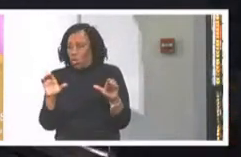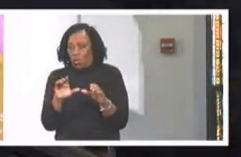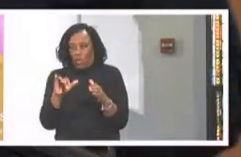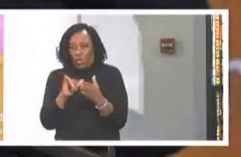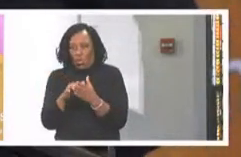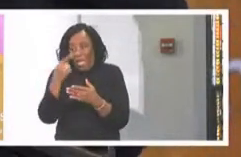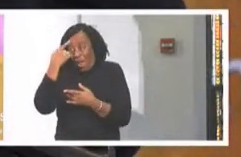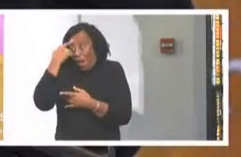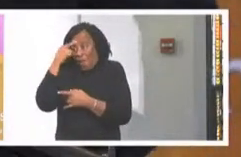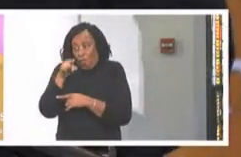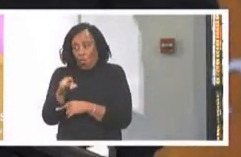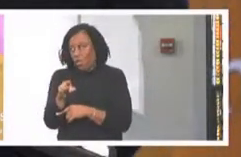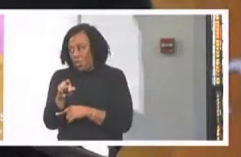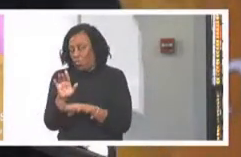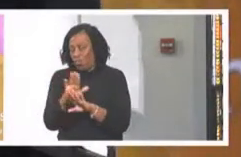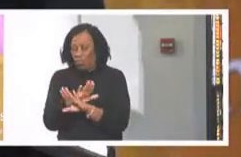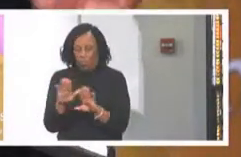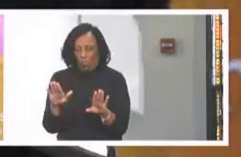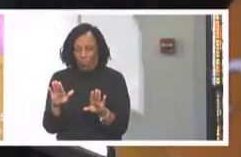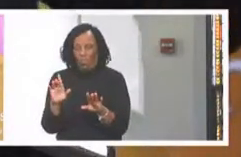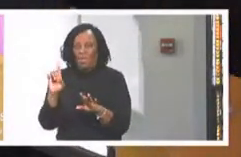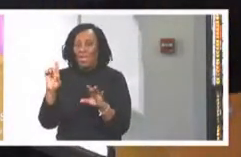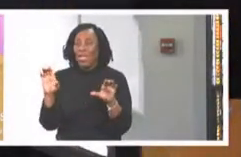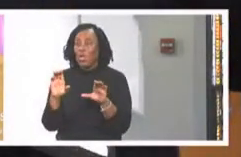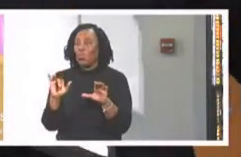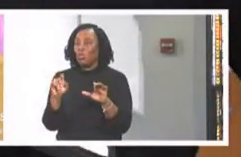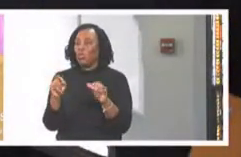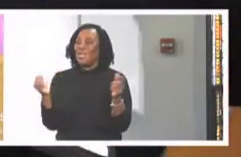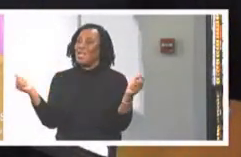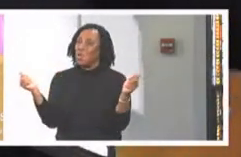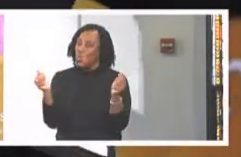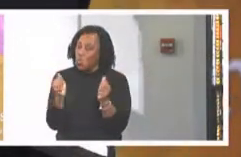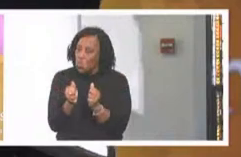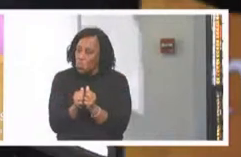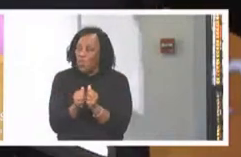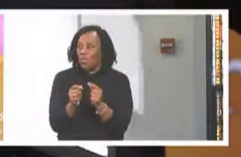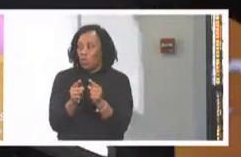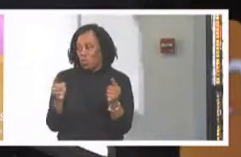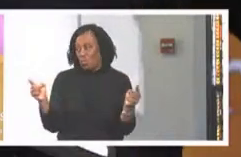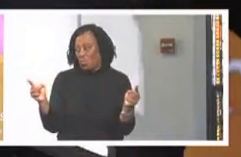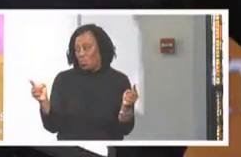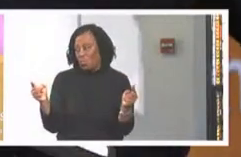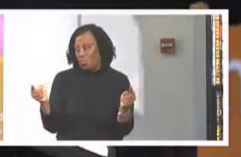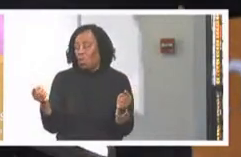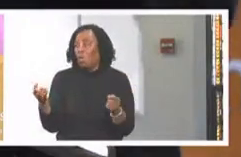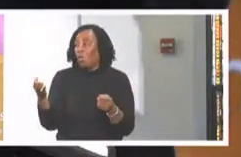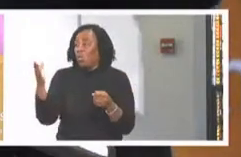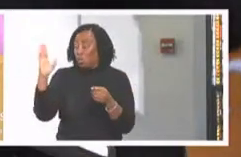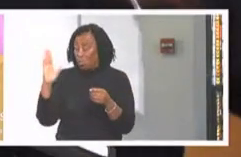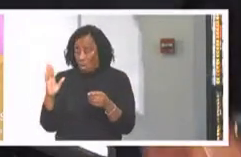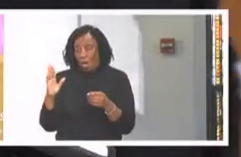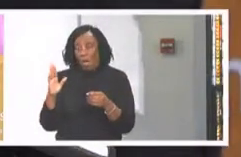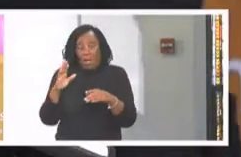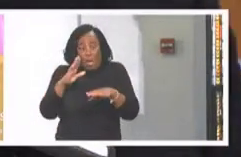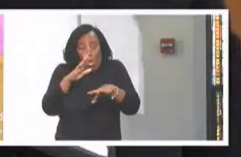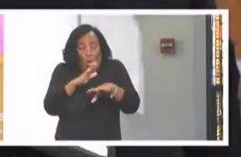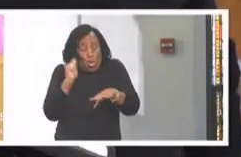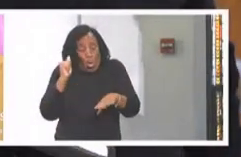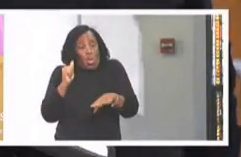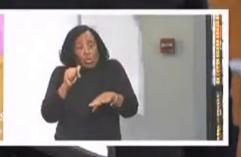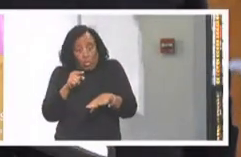So even though God has set the table and even though God has called you to dinner, you have to come in and